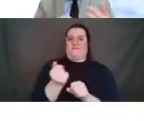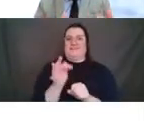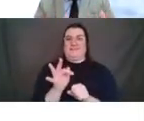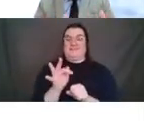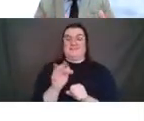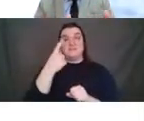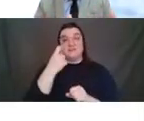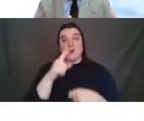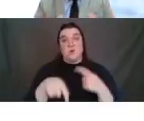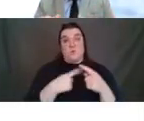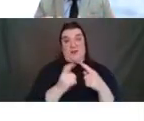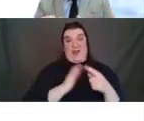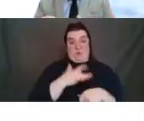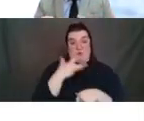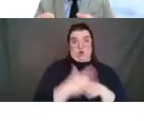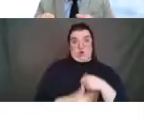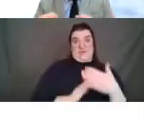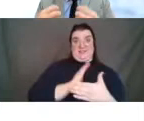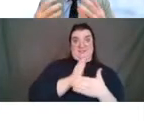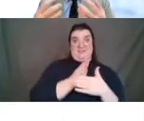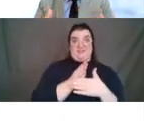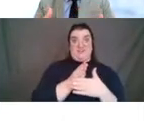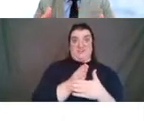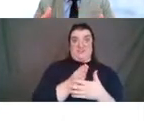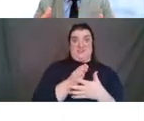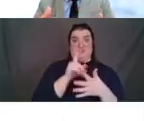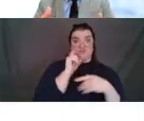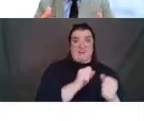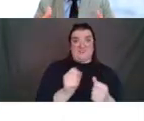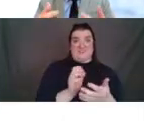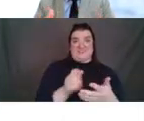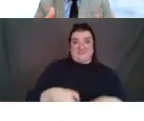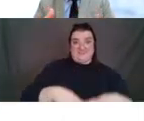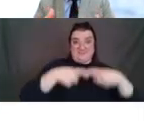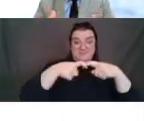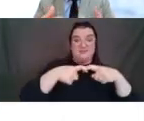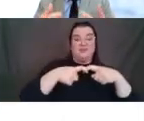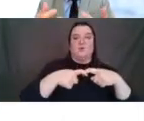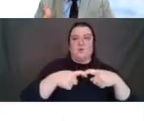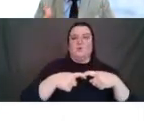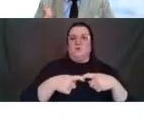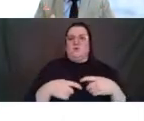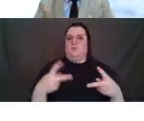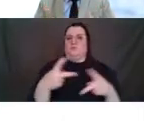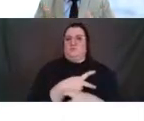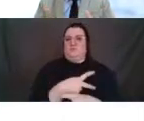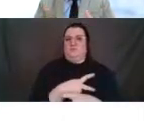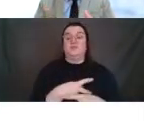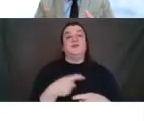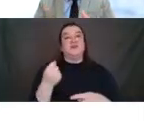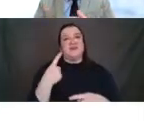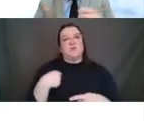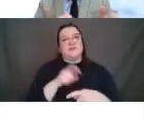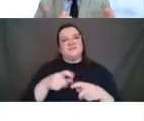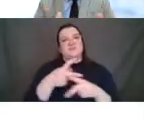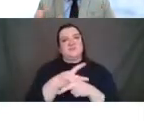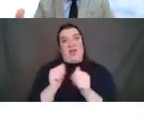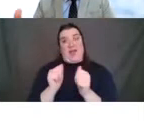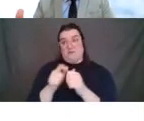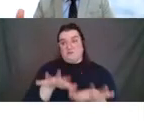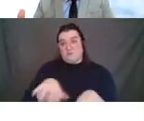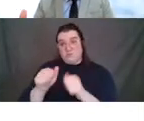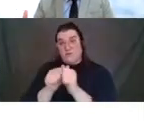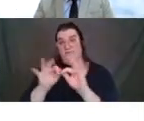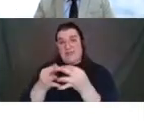And it's really key that we're figuring out how to, one, not only do telehealth services with these families, but able to do them well. And one of the things that